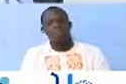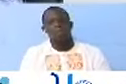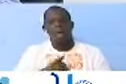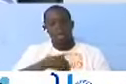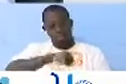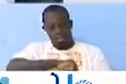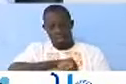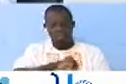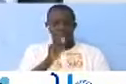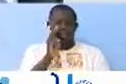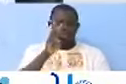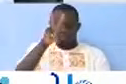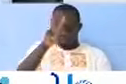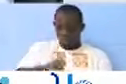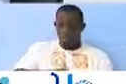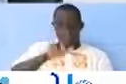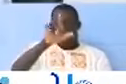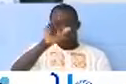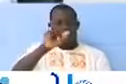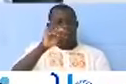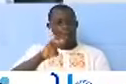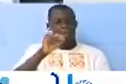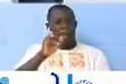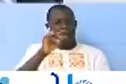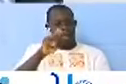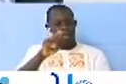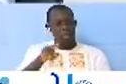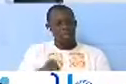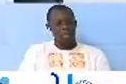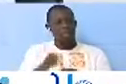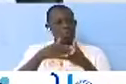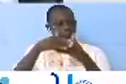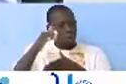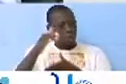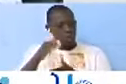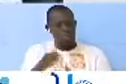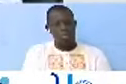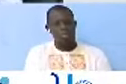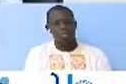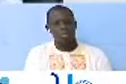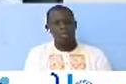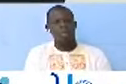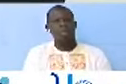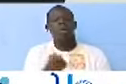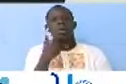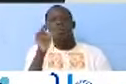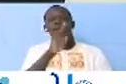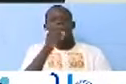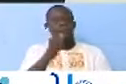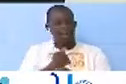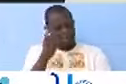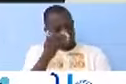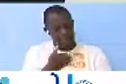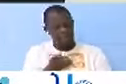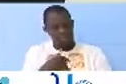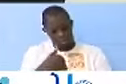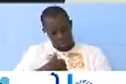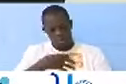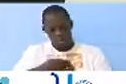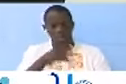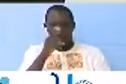I observed Lamin akoida properly. What was responsible for that? That's what I'm trying to get